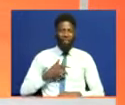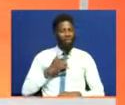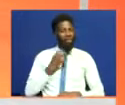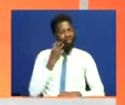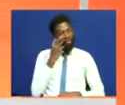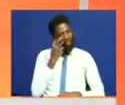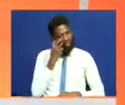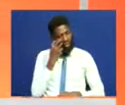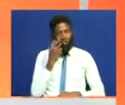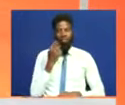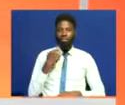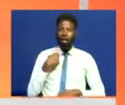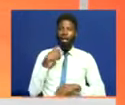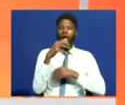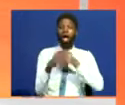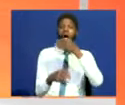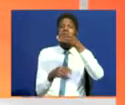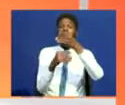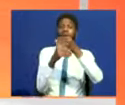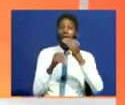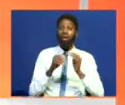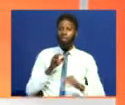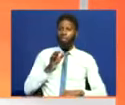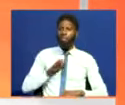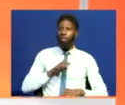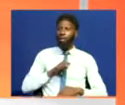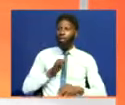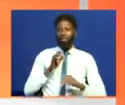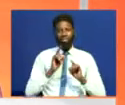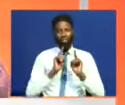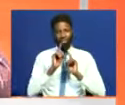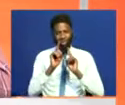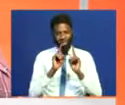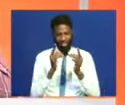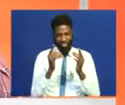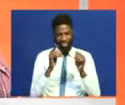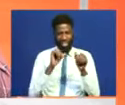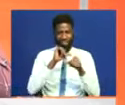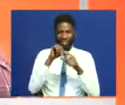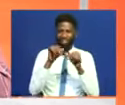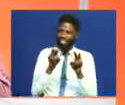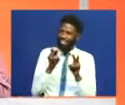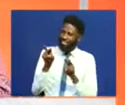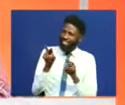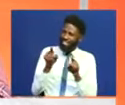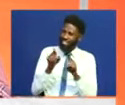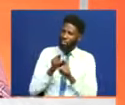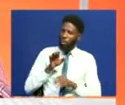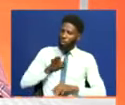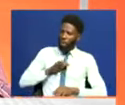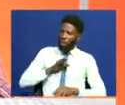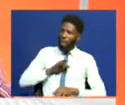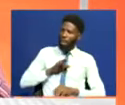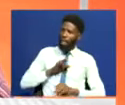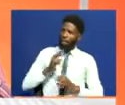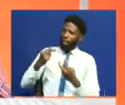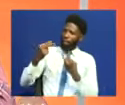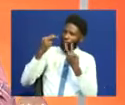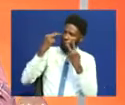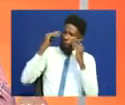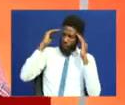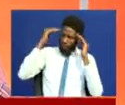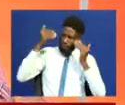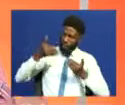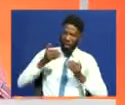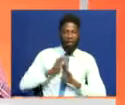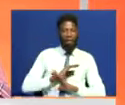what Madam has said in regards to it being seen like it's just us women. Mm-hmm. It is the high time,